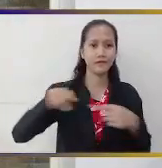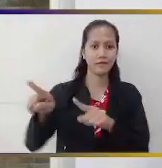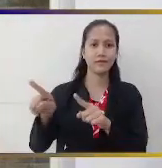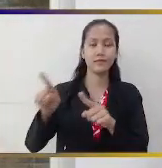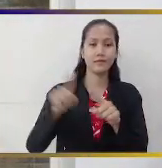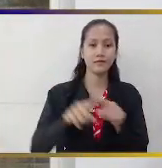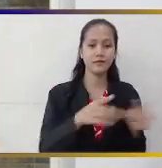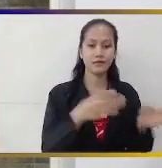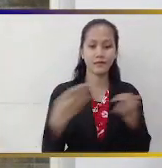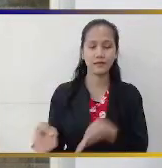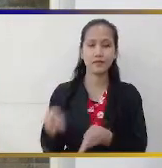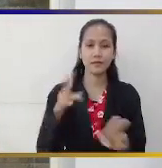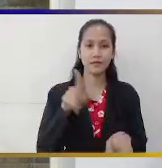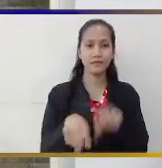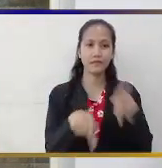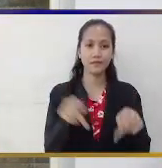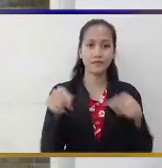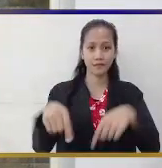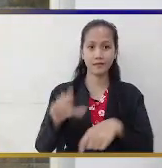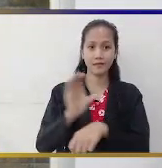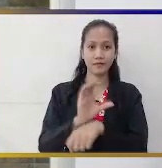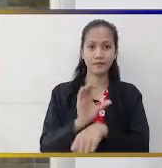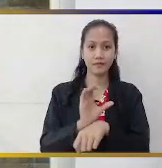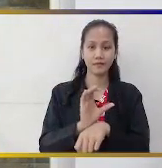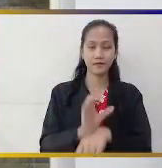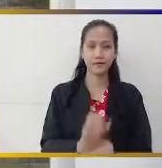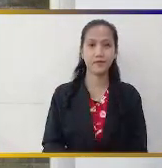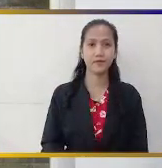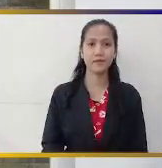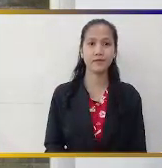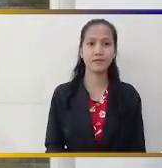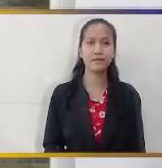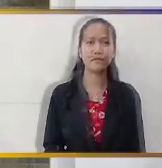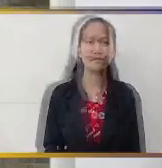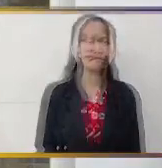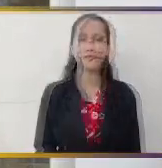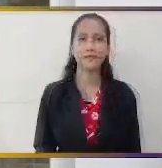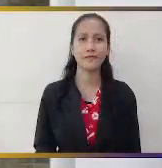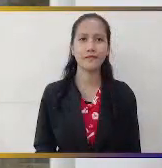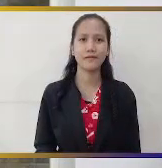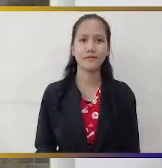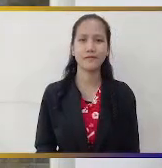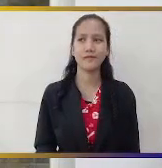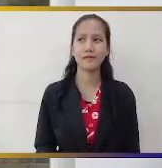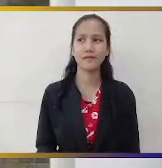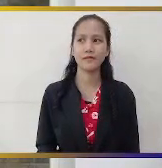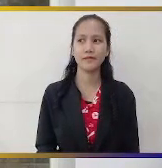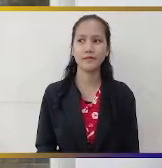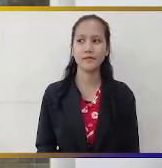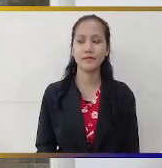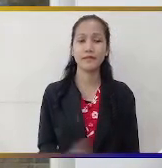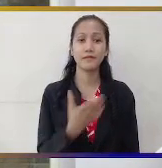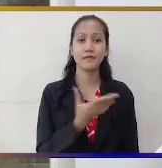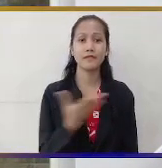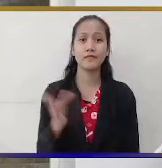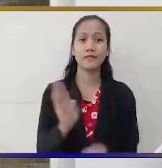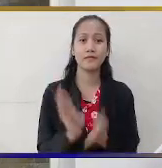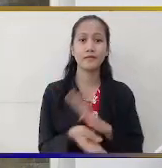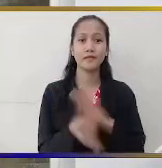bring them into the church, to build the church. This is the church age. If you'll do it, you'll be a bountiful Baptist.